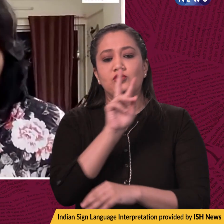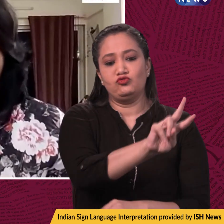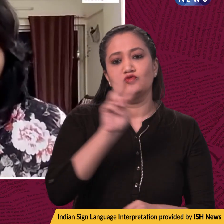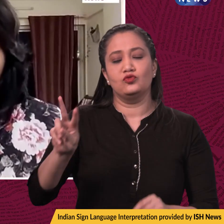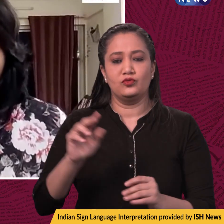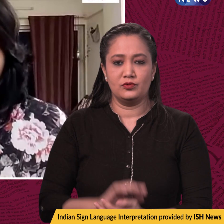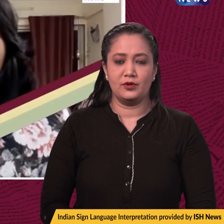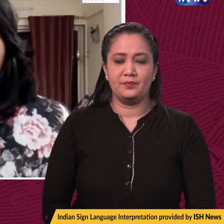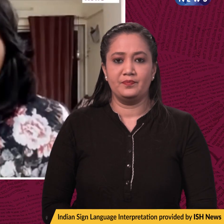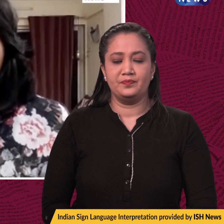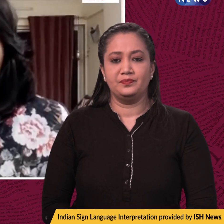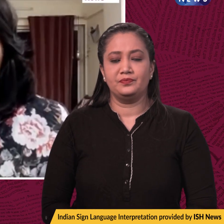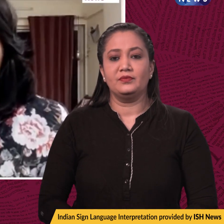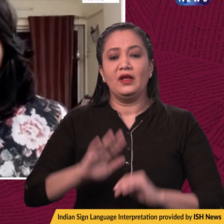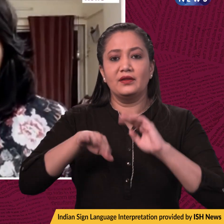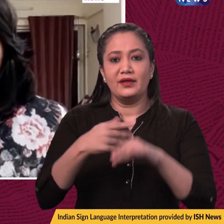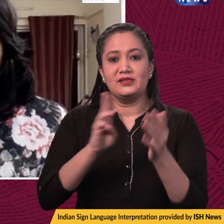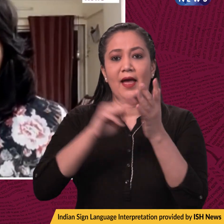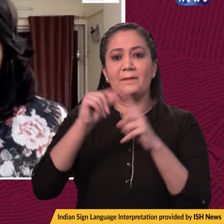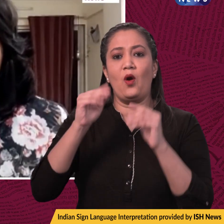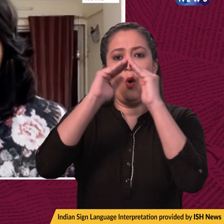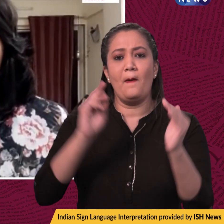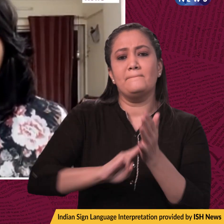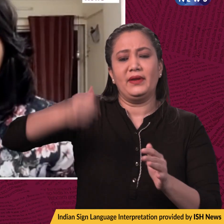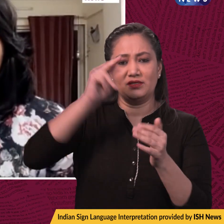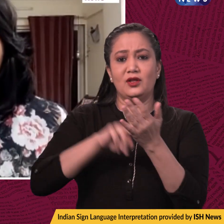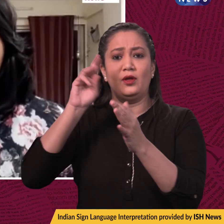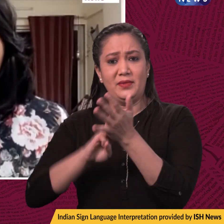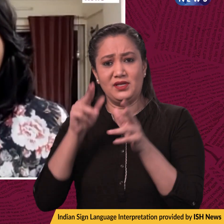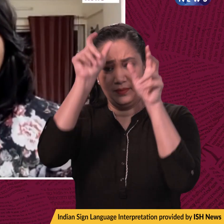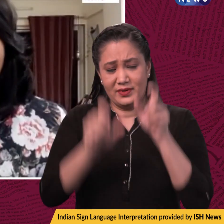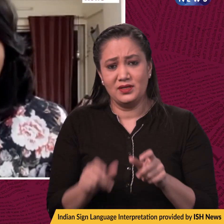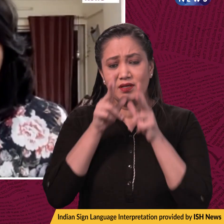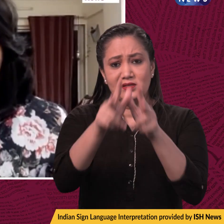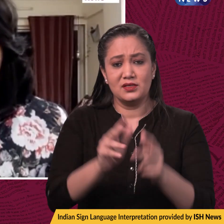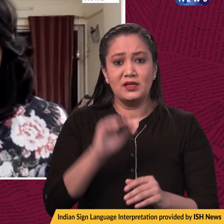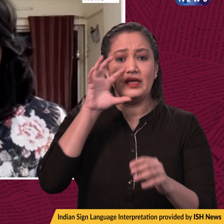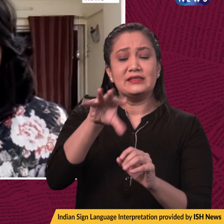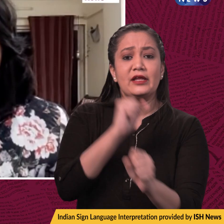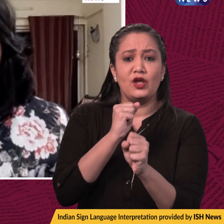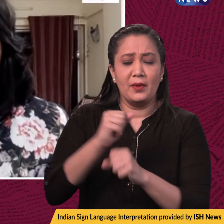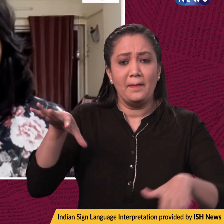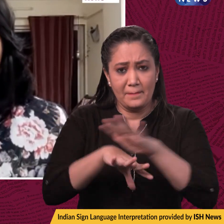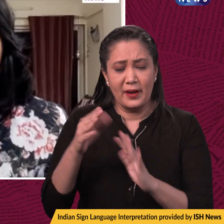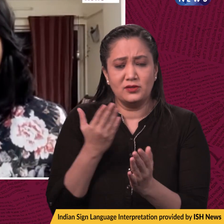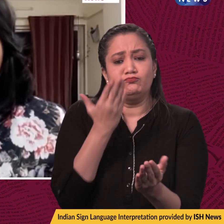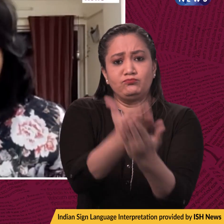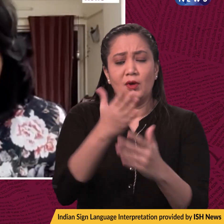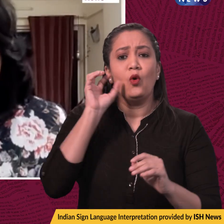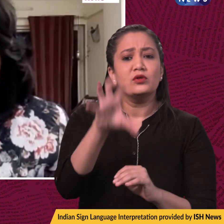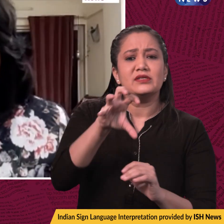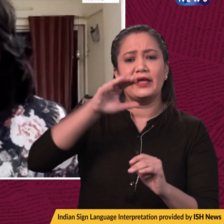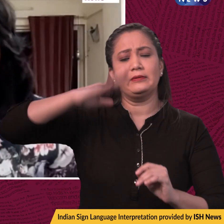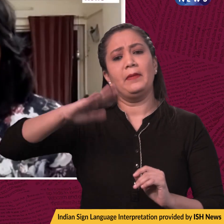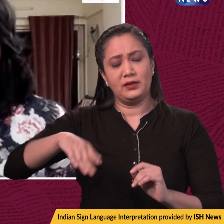won 2 each. Moving on now, Madhya Pradesh Home Minister Narottam Mishra said that the state government will introduce a bill in the